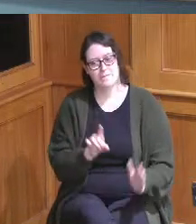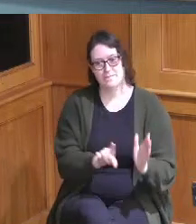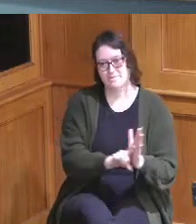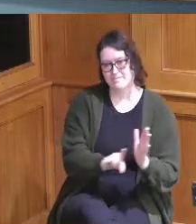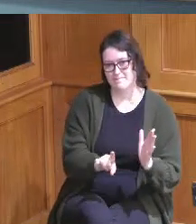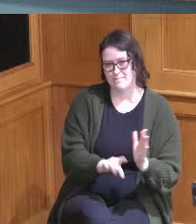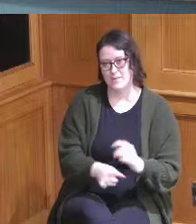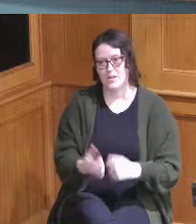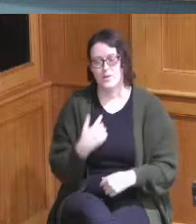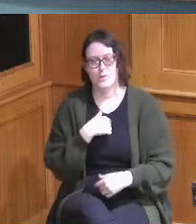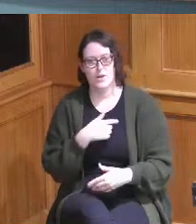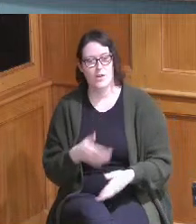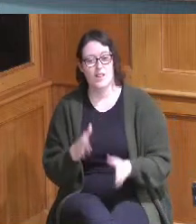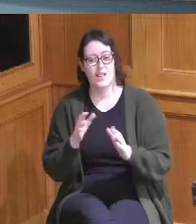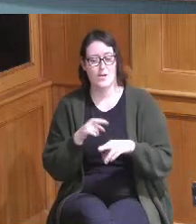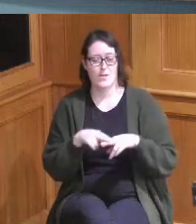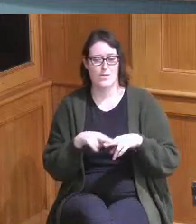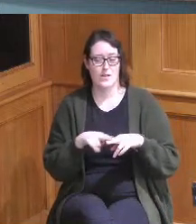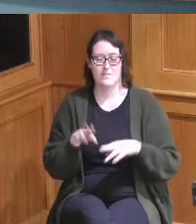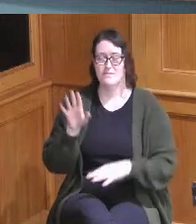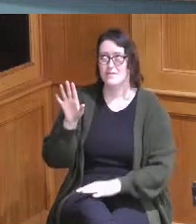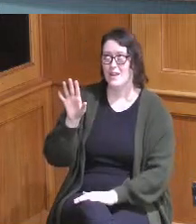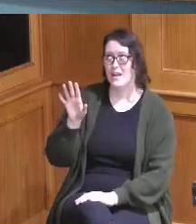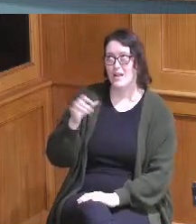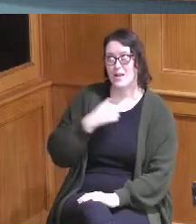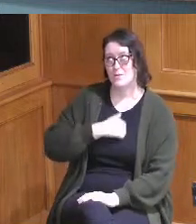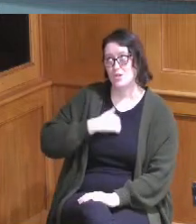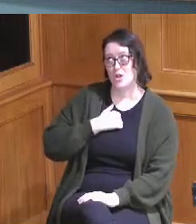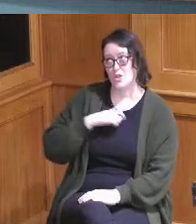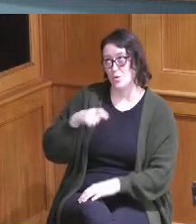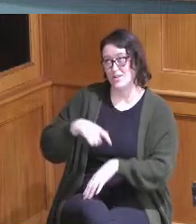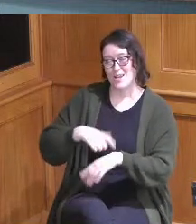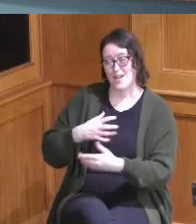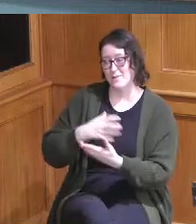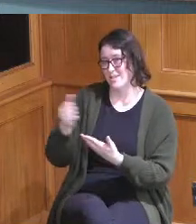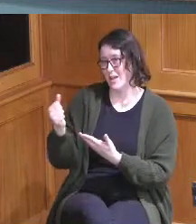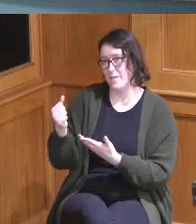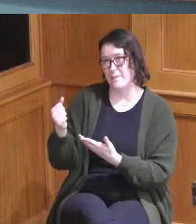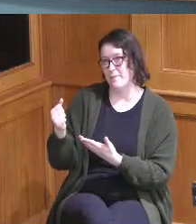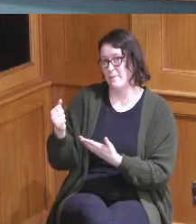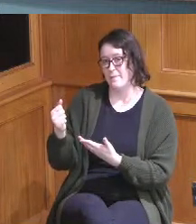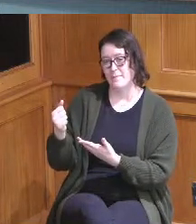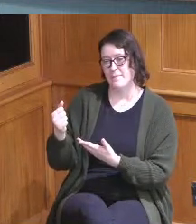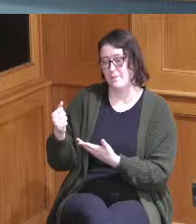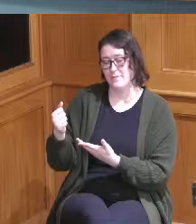We are allowing the railroad industry. I'm sorry, your time has expired.